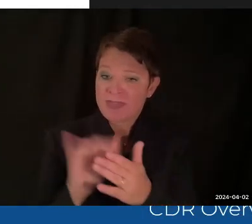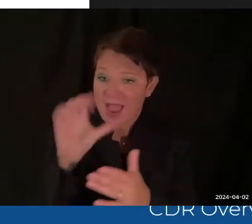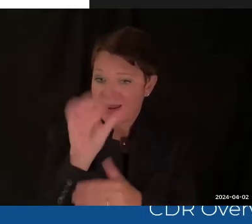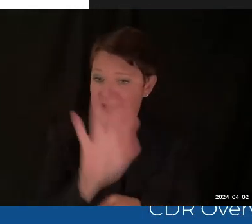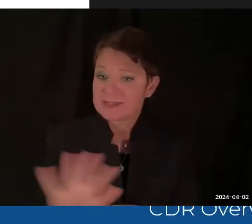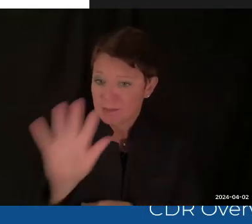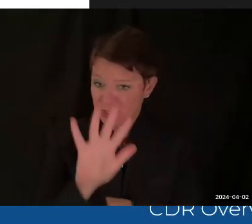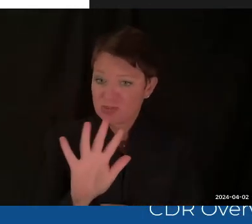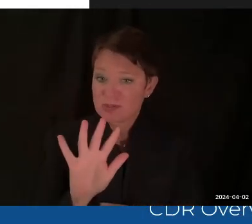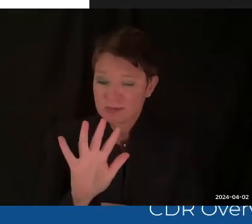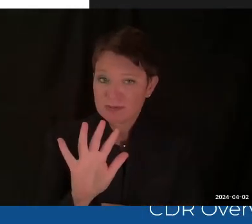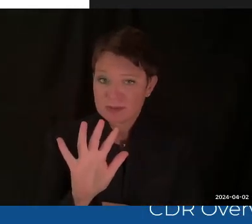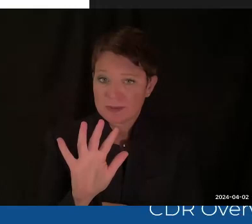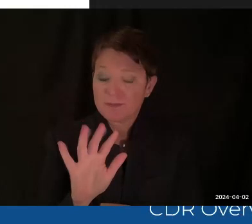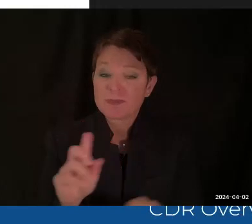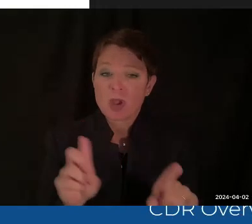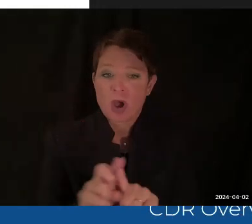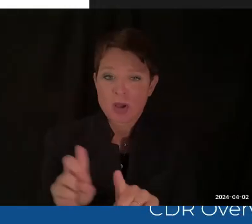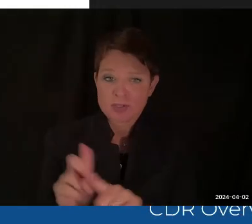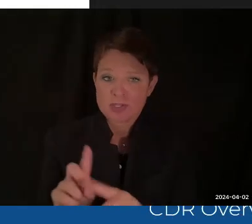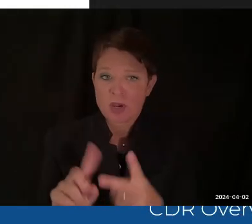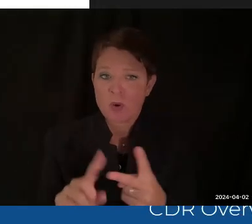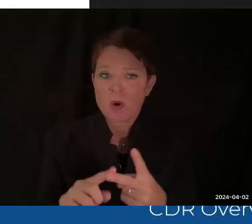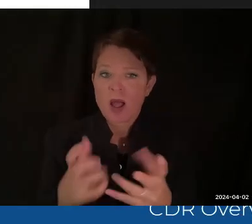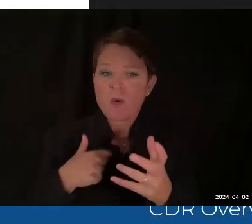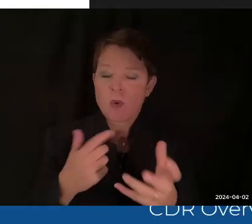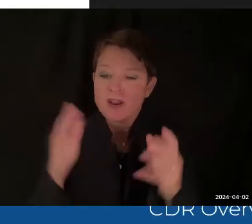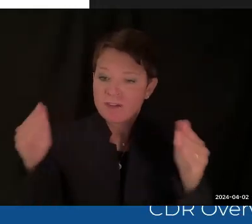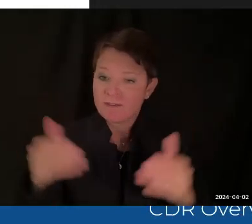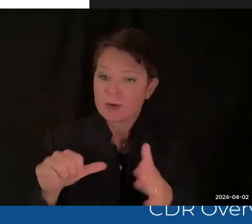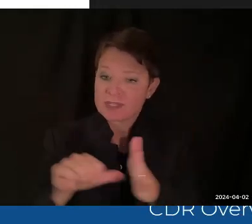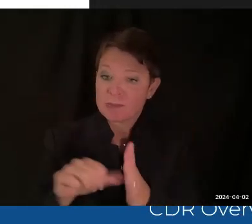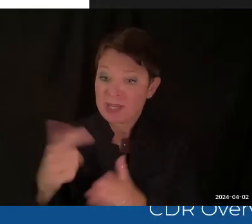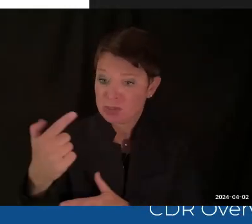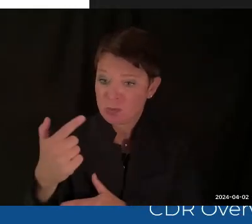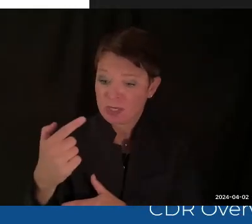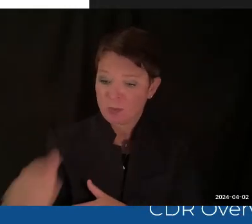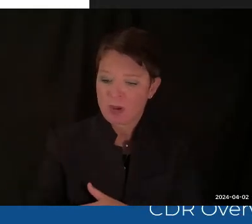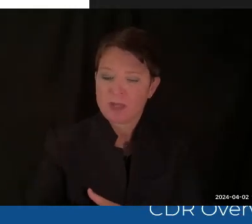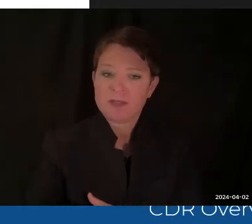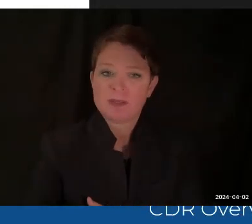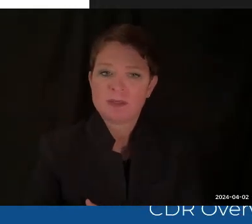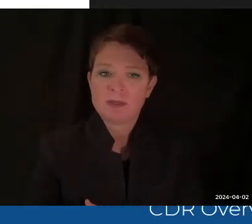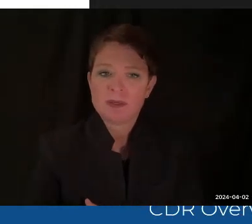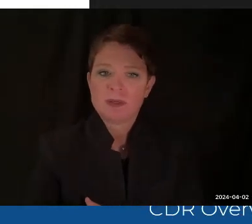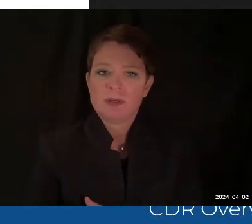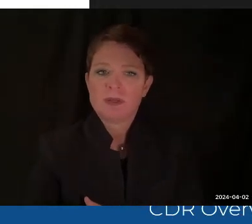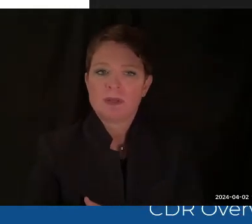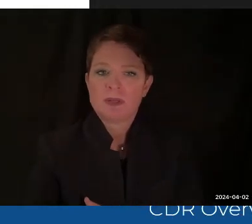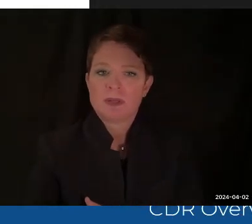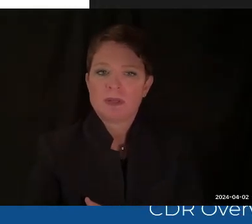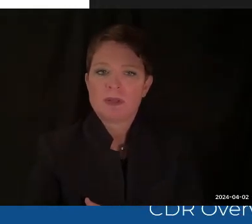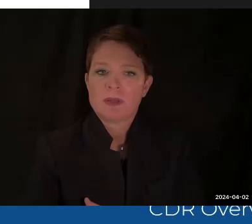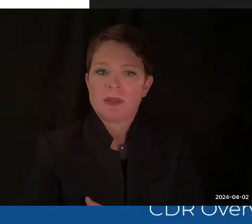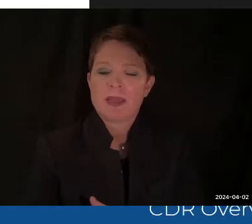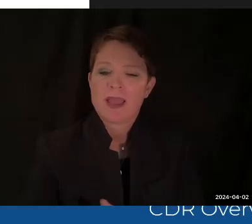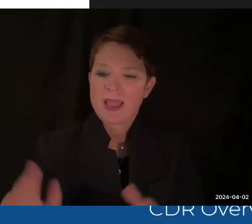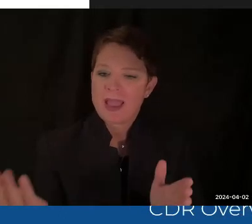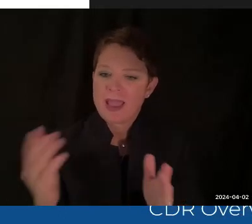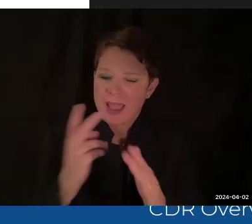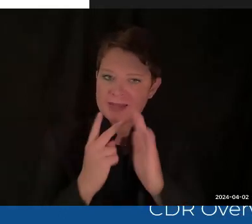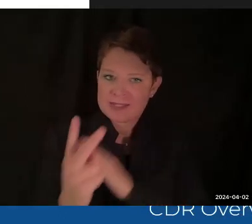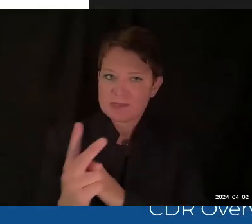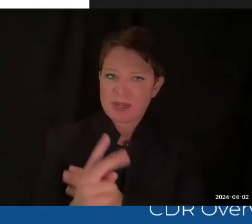estimation. Also, I want to focus on page 21, saying that anticipated arena demand is